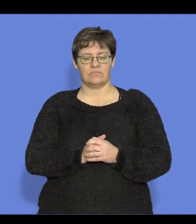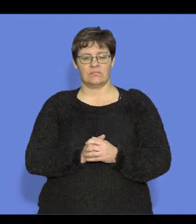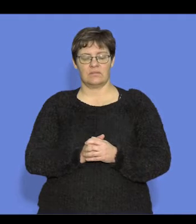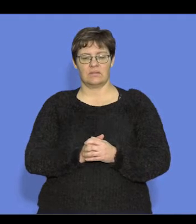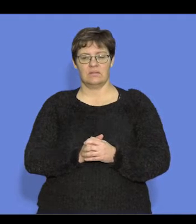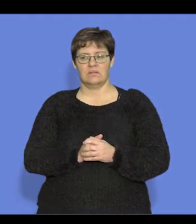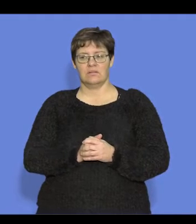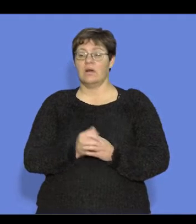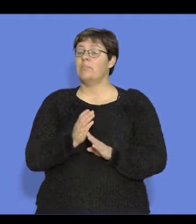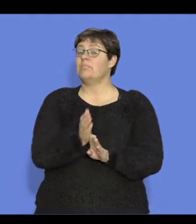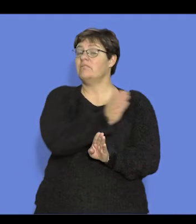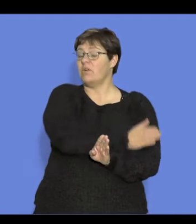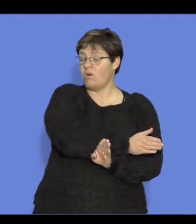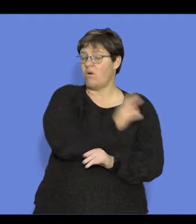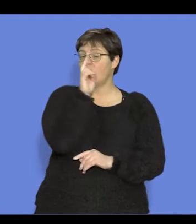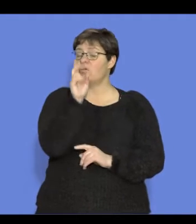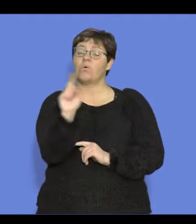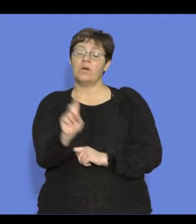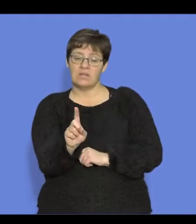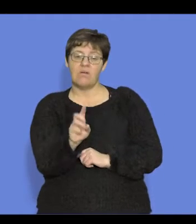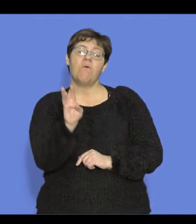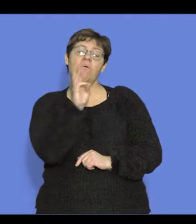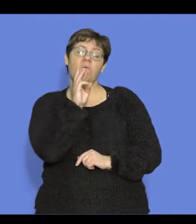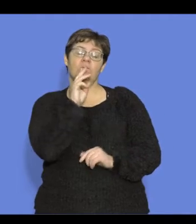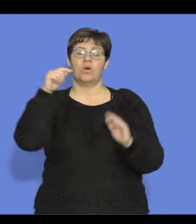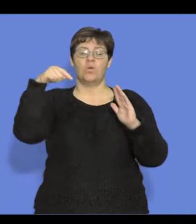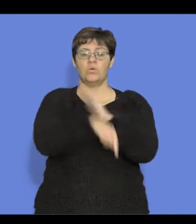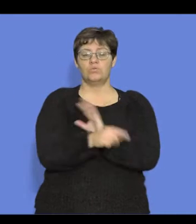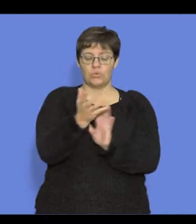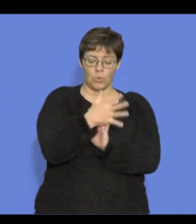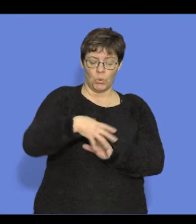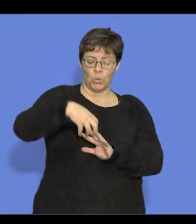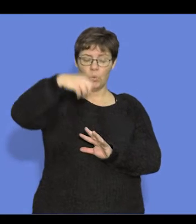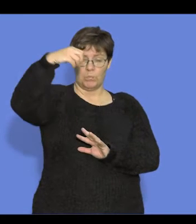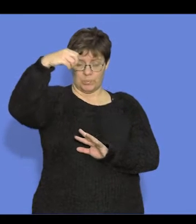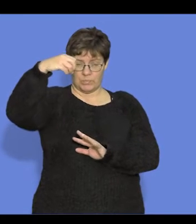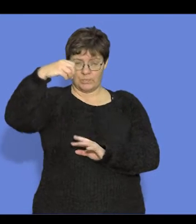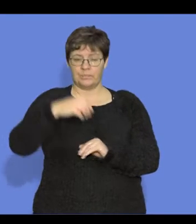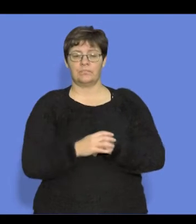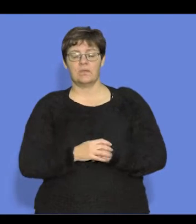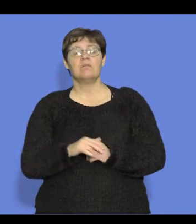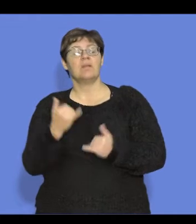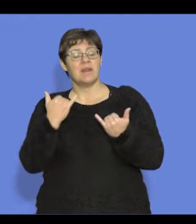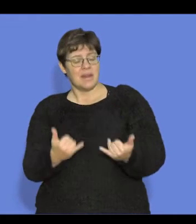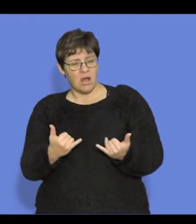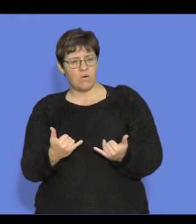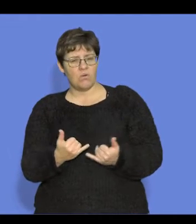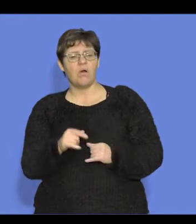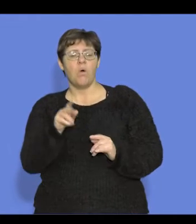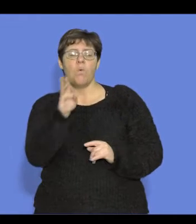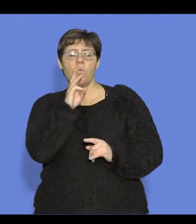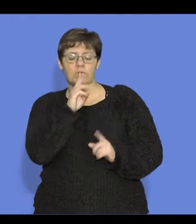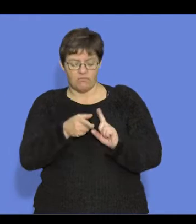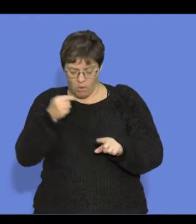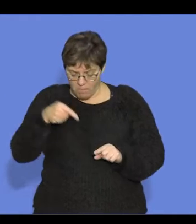Last lesson, we looked at how leaves lose water in transpiration, and this lesson we're going to look at how does the water